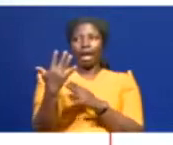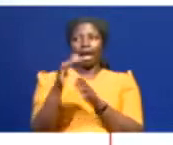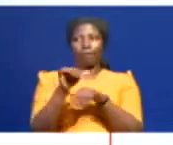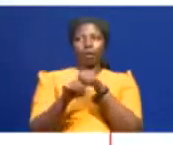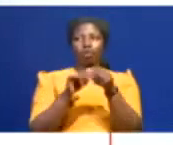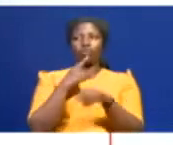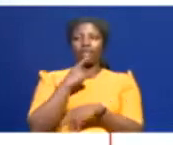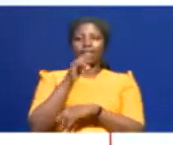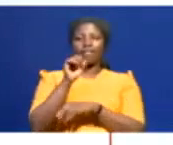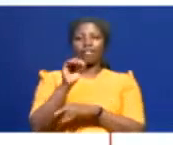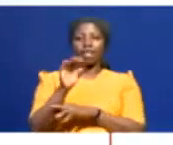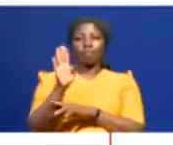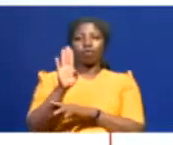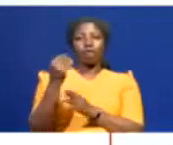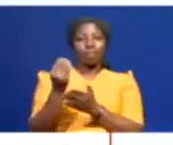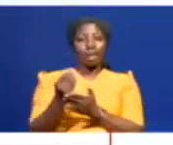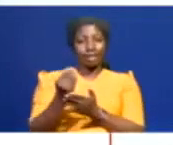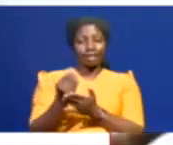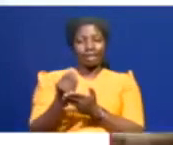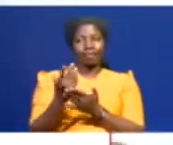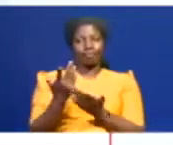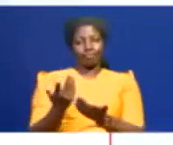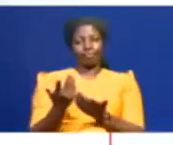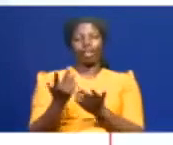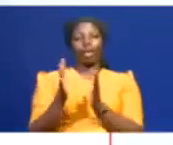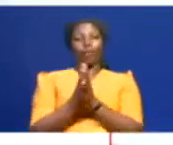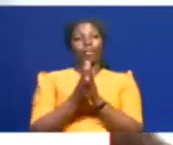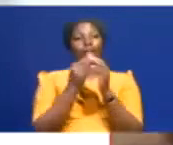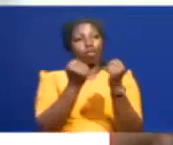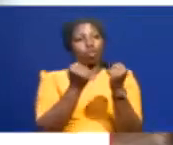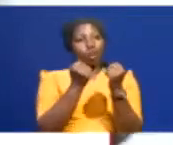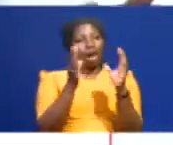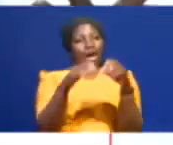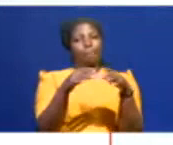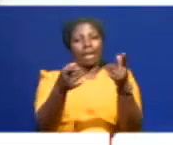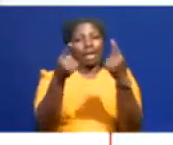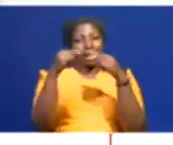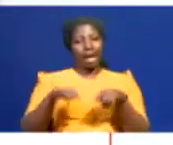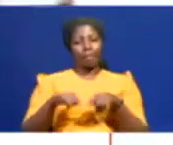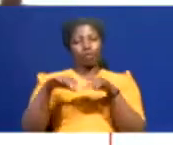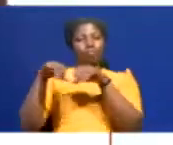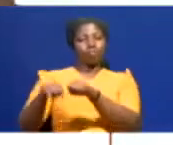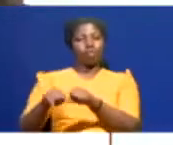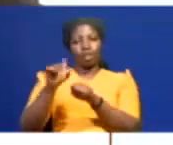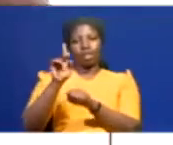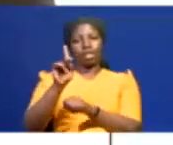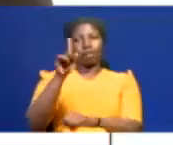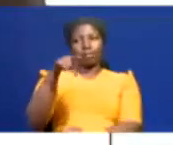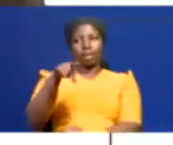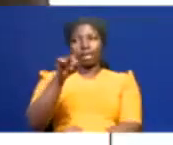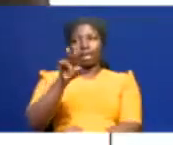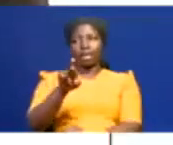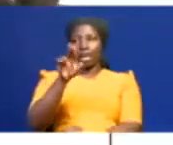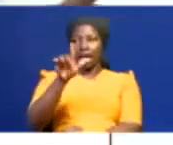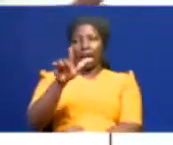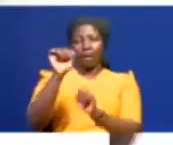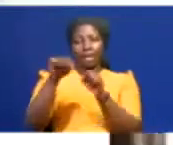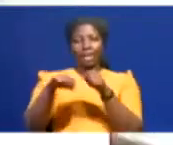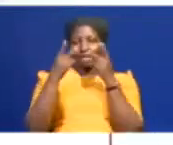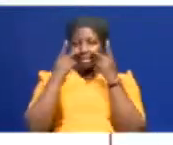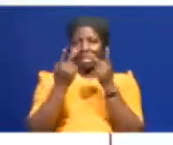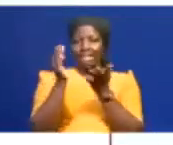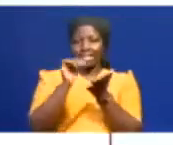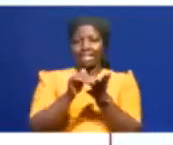billion shillings, and with a strong company coming in to take KPRL, we can be able to see once